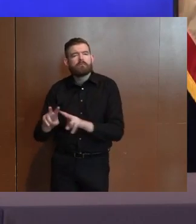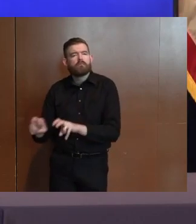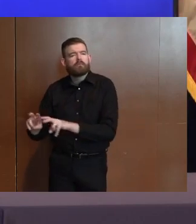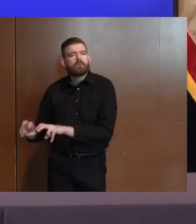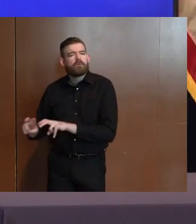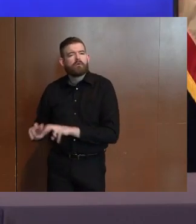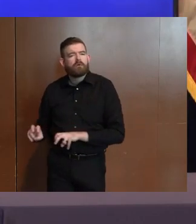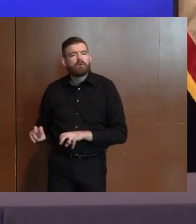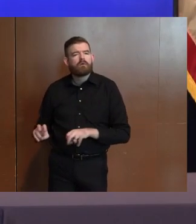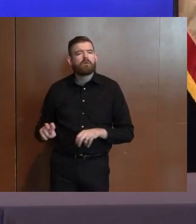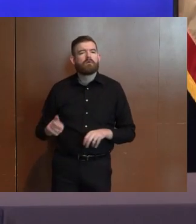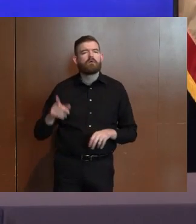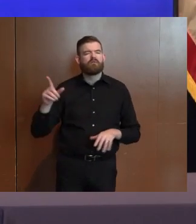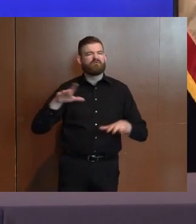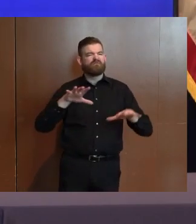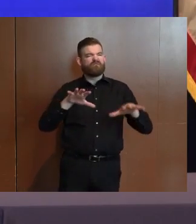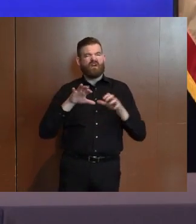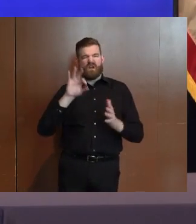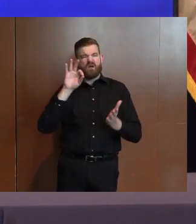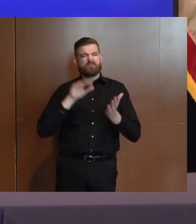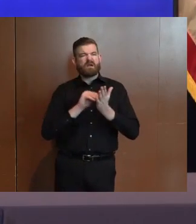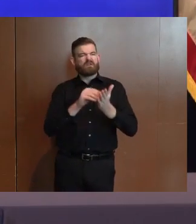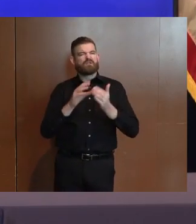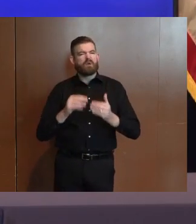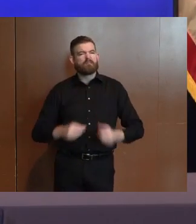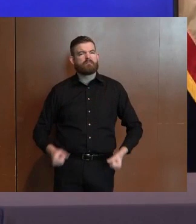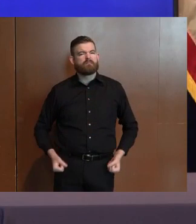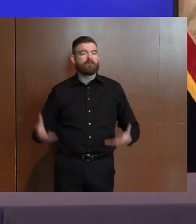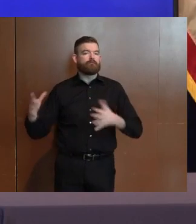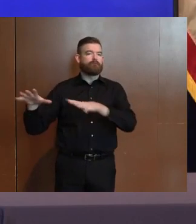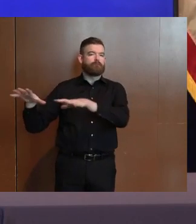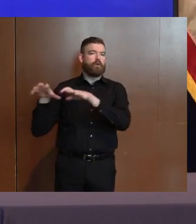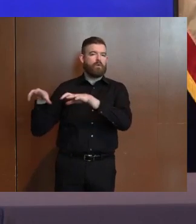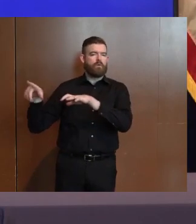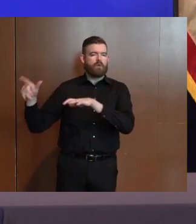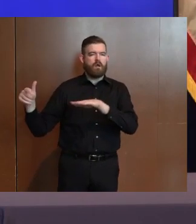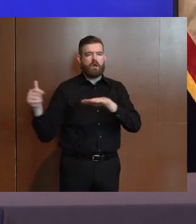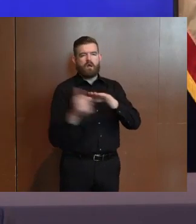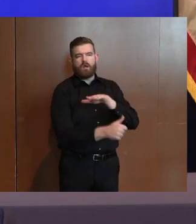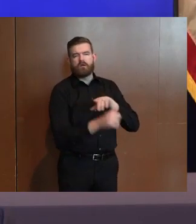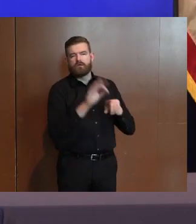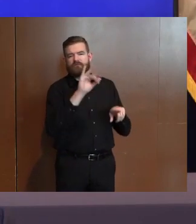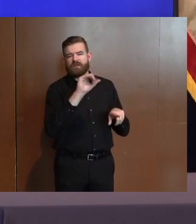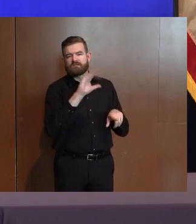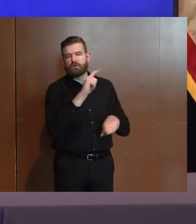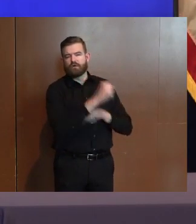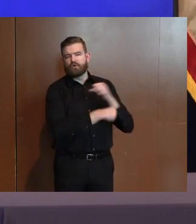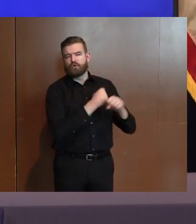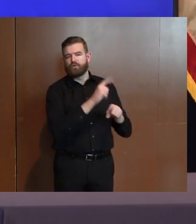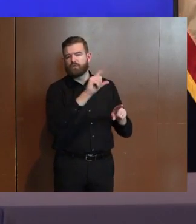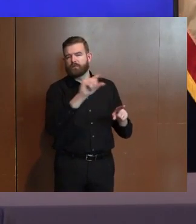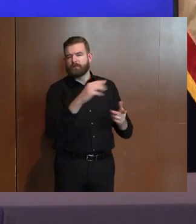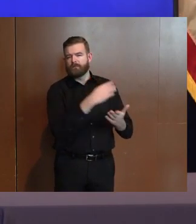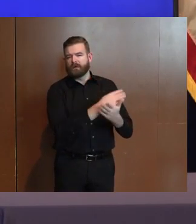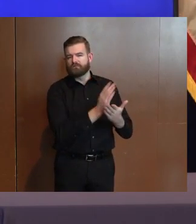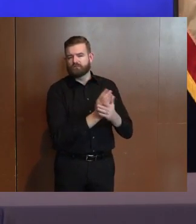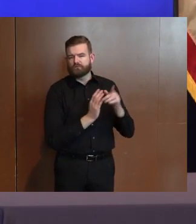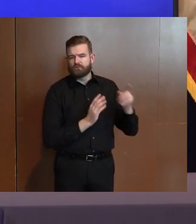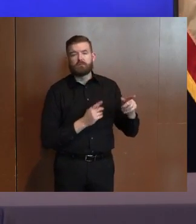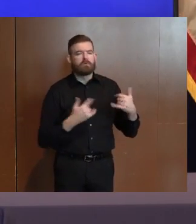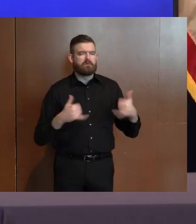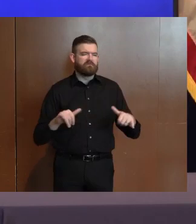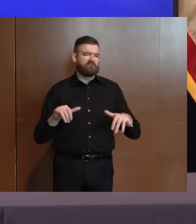million of expenditures that were still part of the fiscal 2020 budget, and that is still the case. And